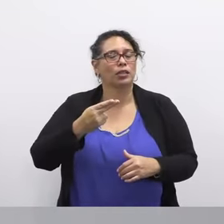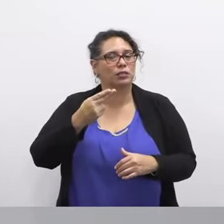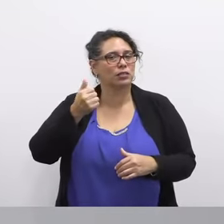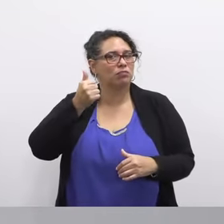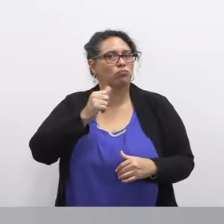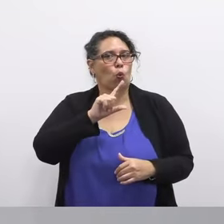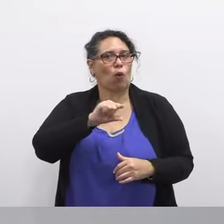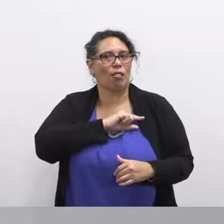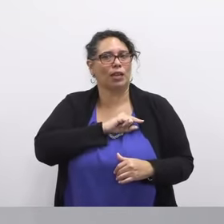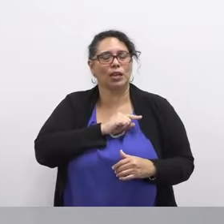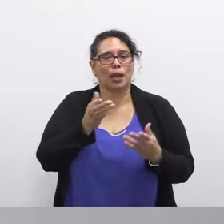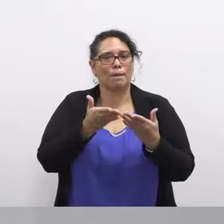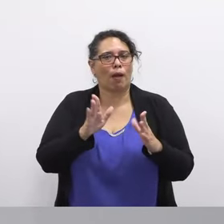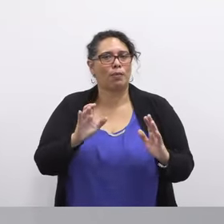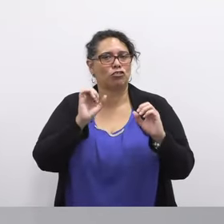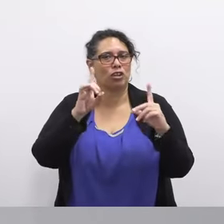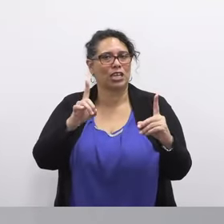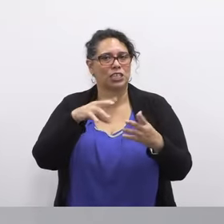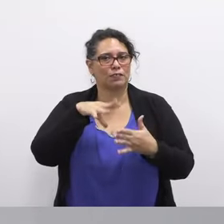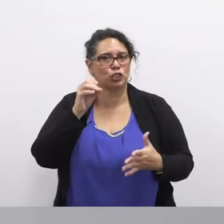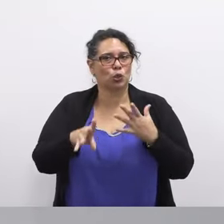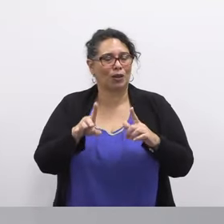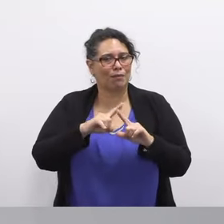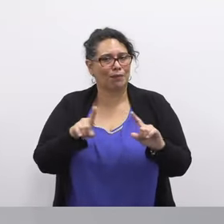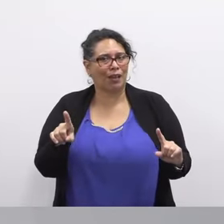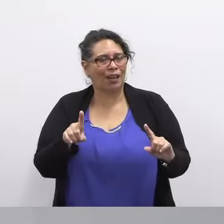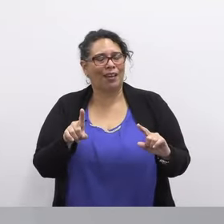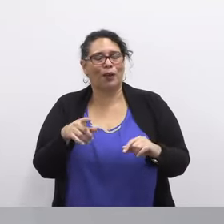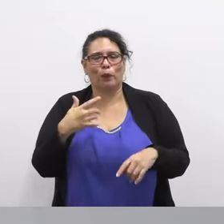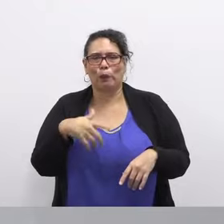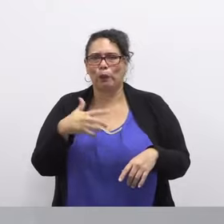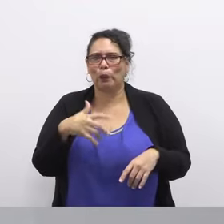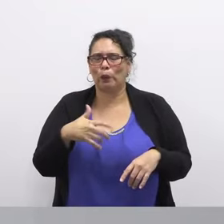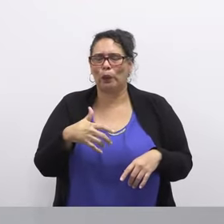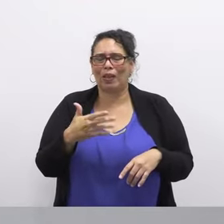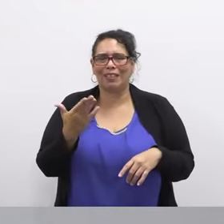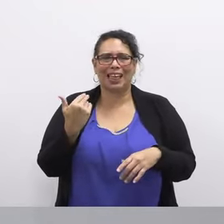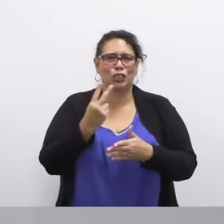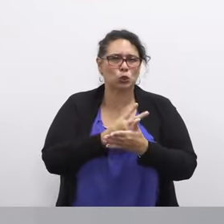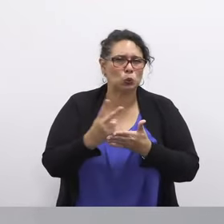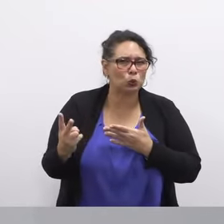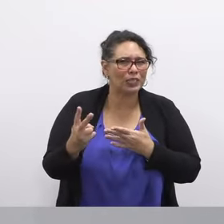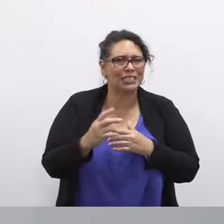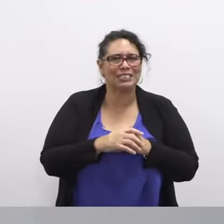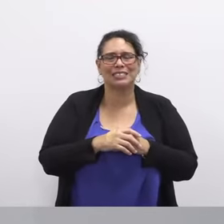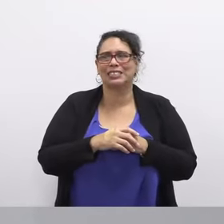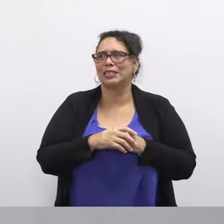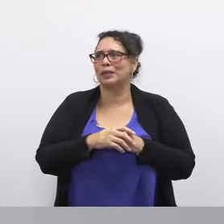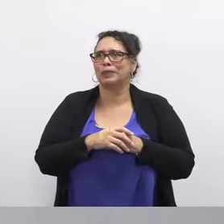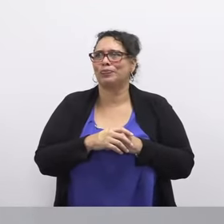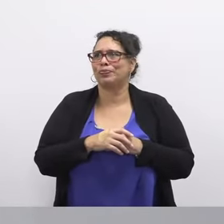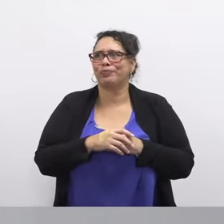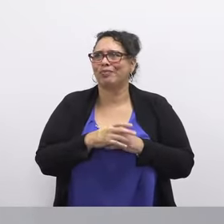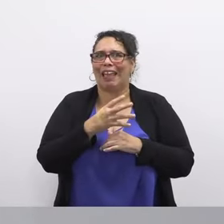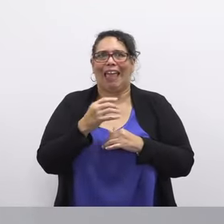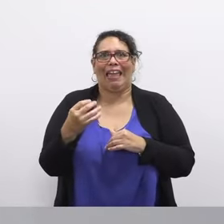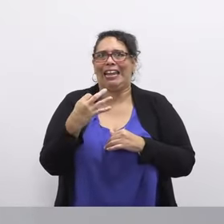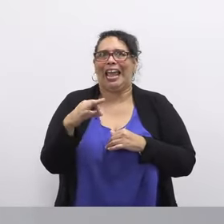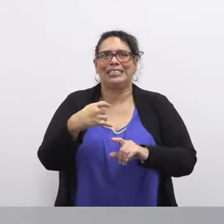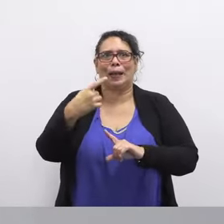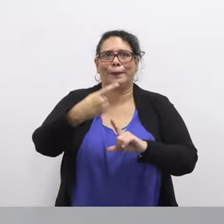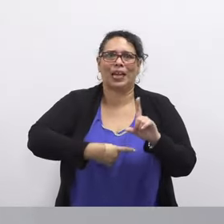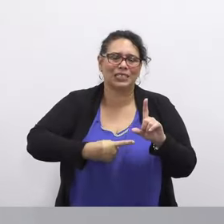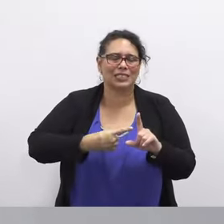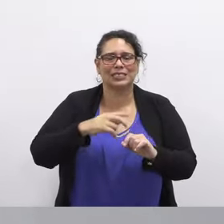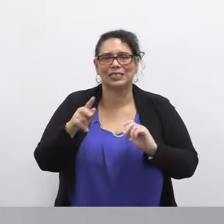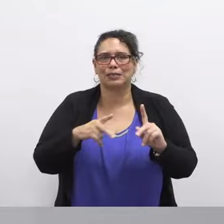students. And in the midst of these very difficult last 2 weeks, and it's not to take away from the previous 19 months, people